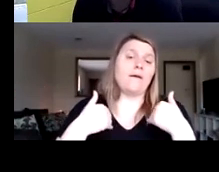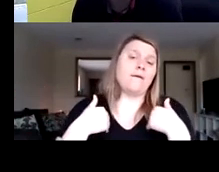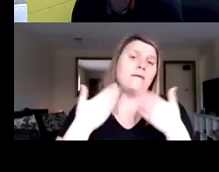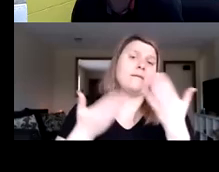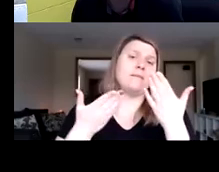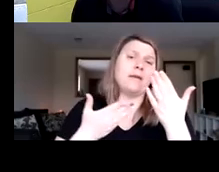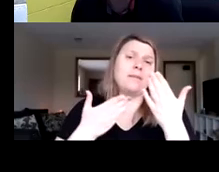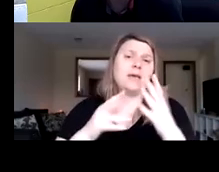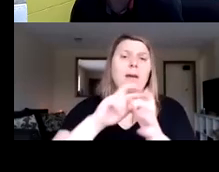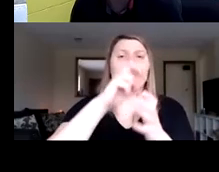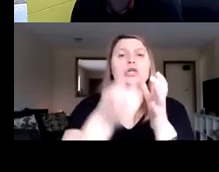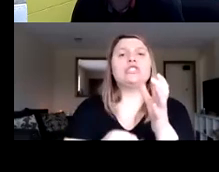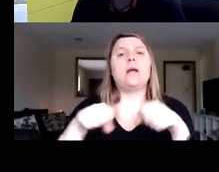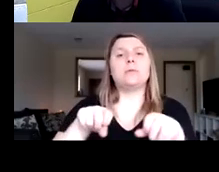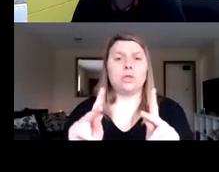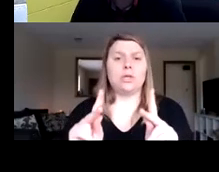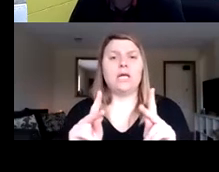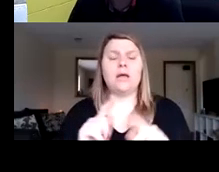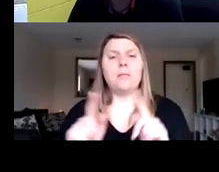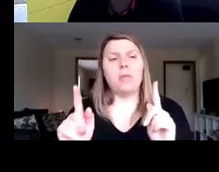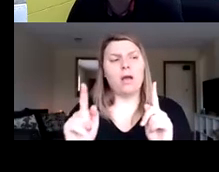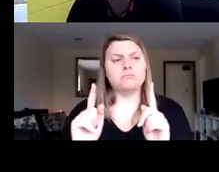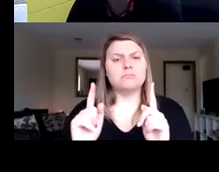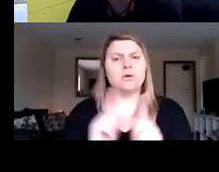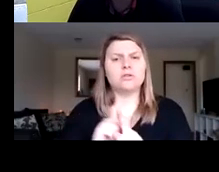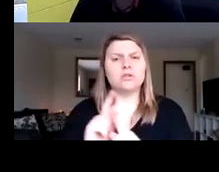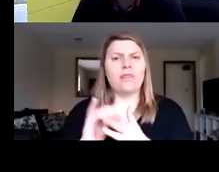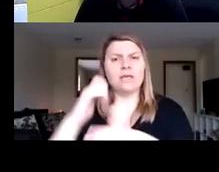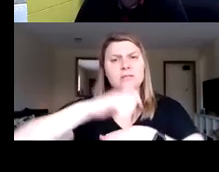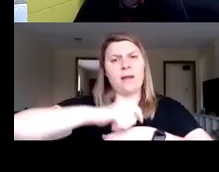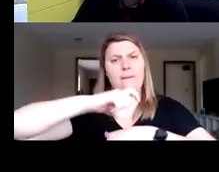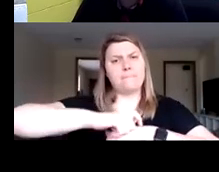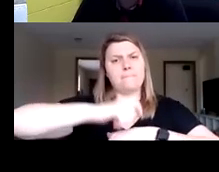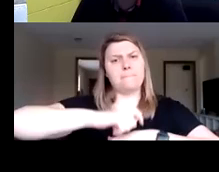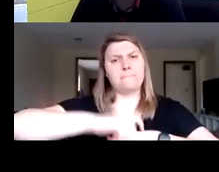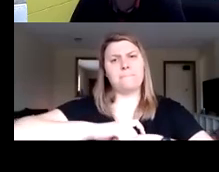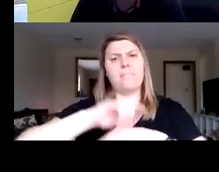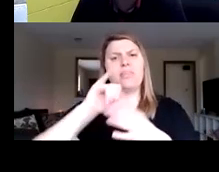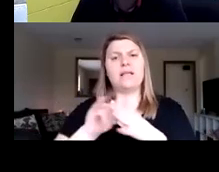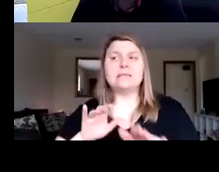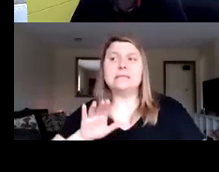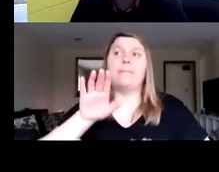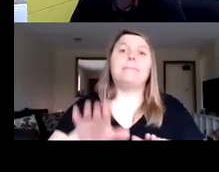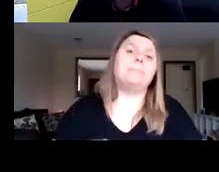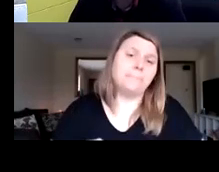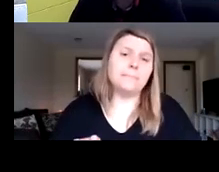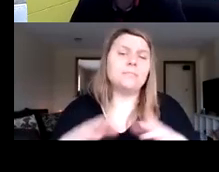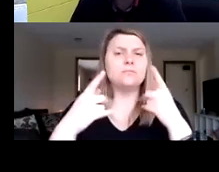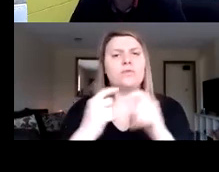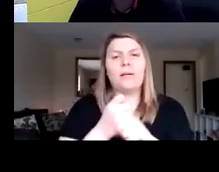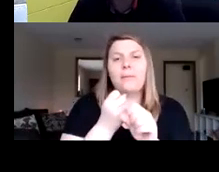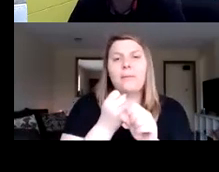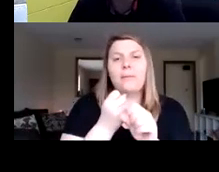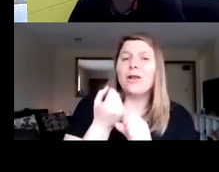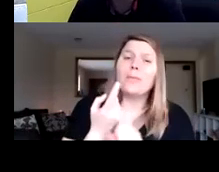immersion opportunity, but to take that time and to take that step out and try to make a little bit of a